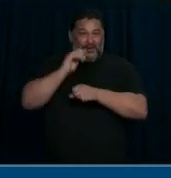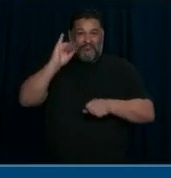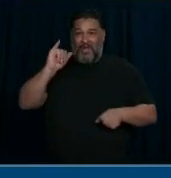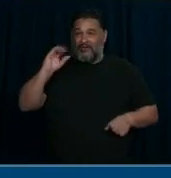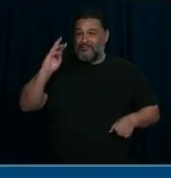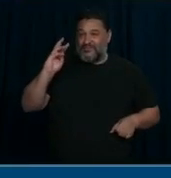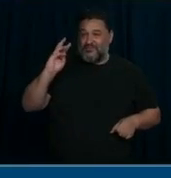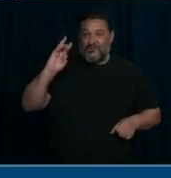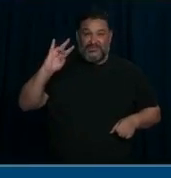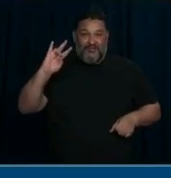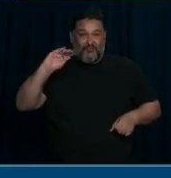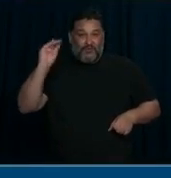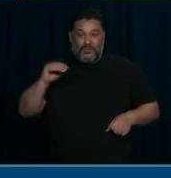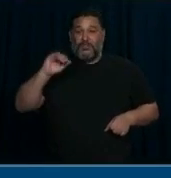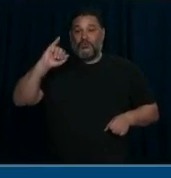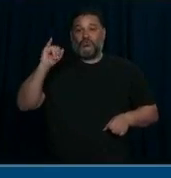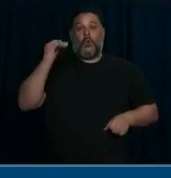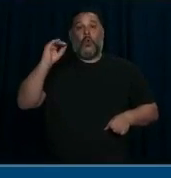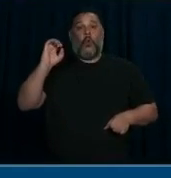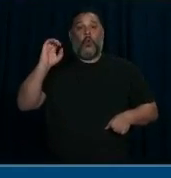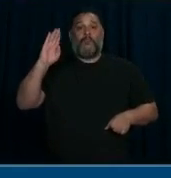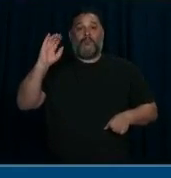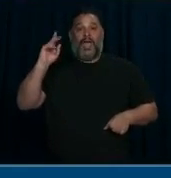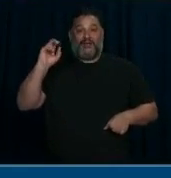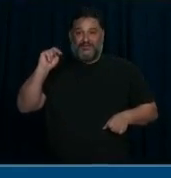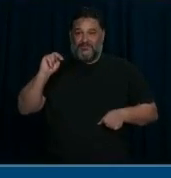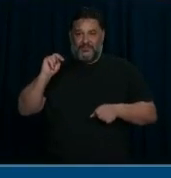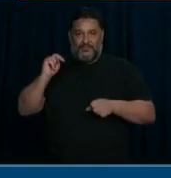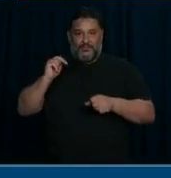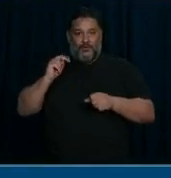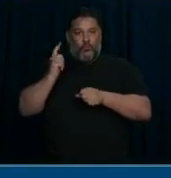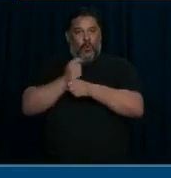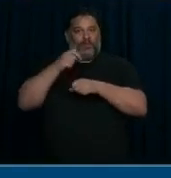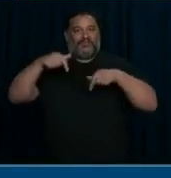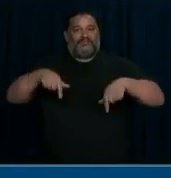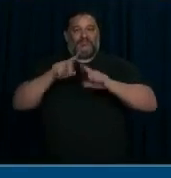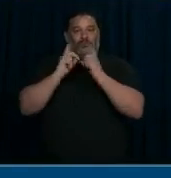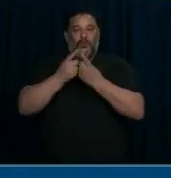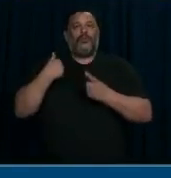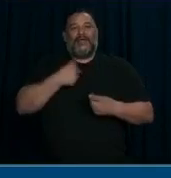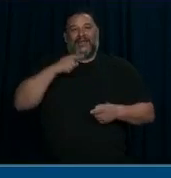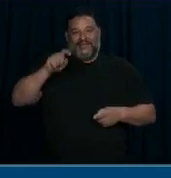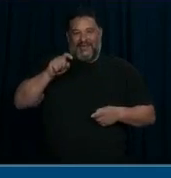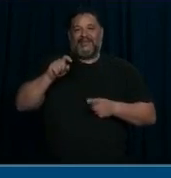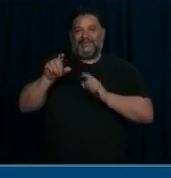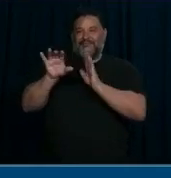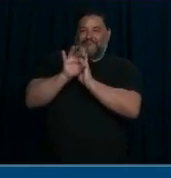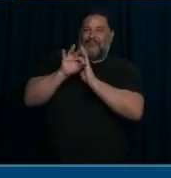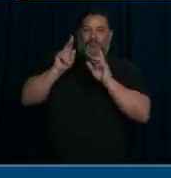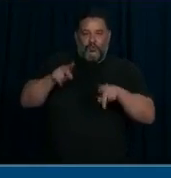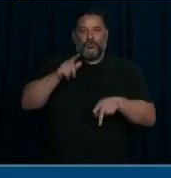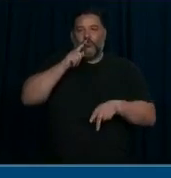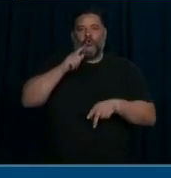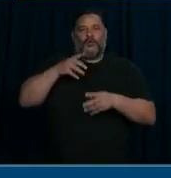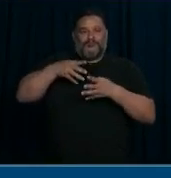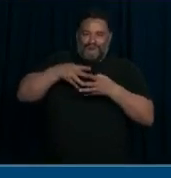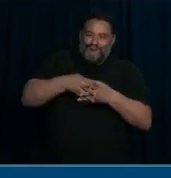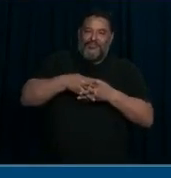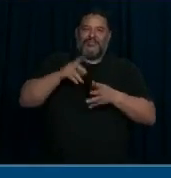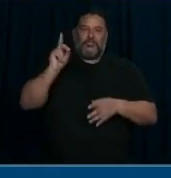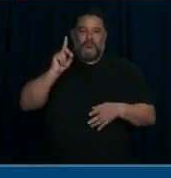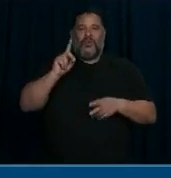6-7%. Joe Biden carried this district. And so we need a nominee who is grounded in democratic values, who has a track